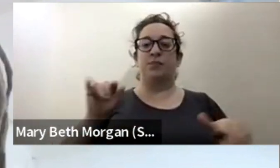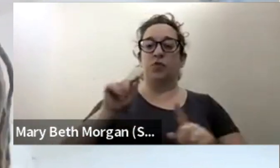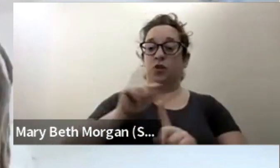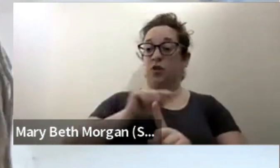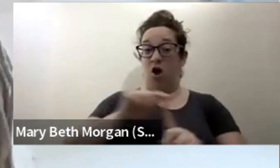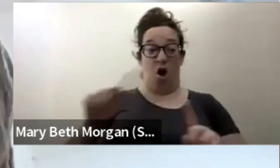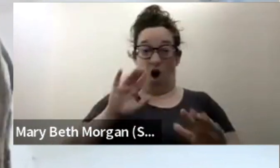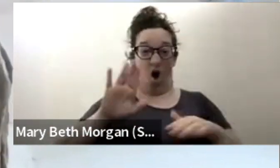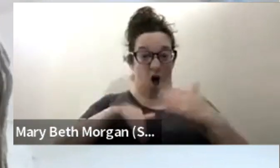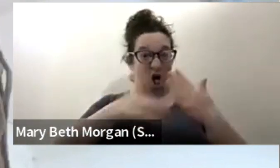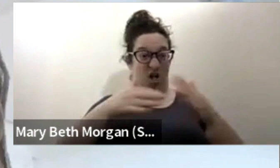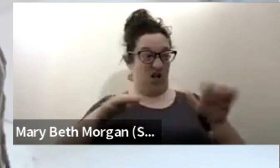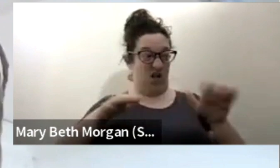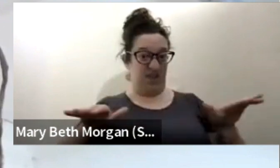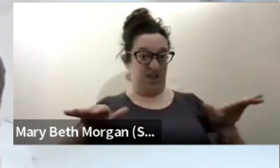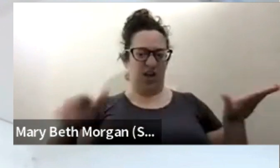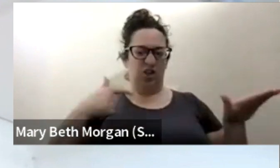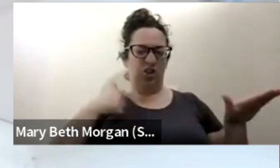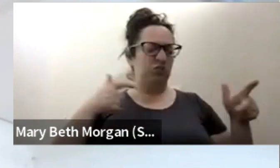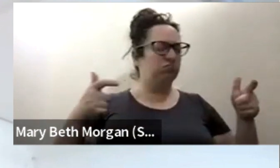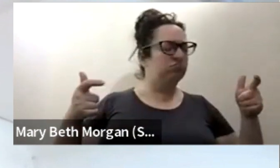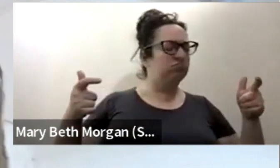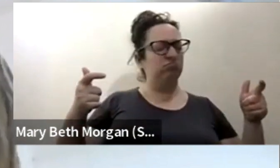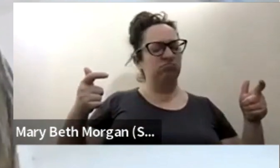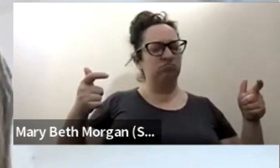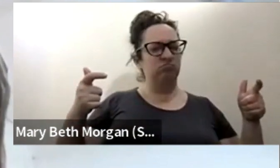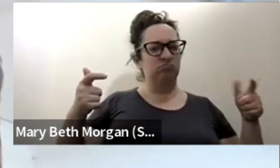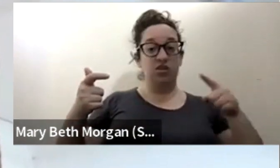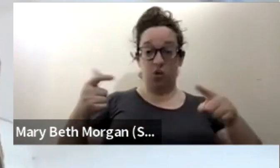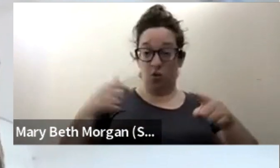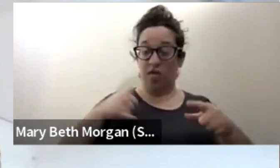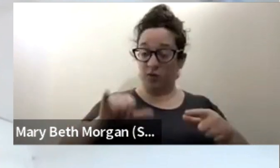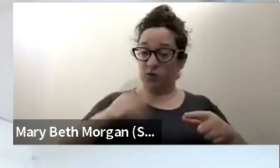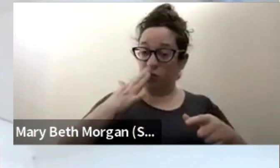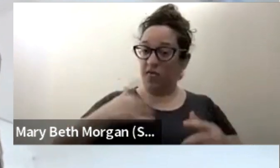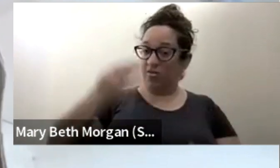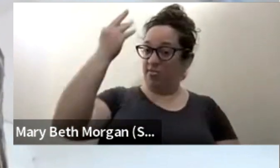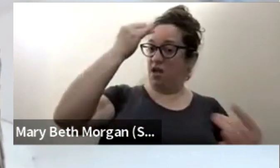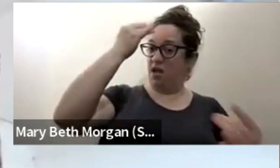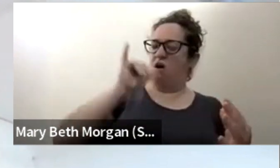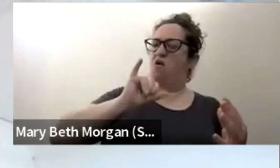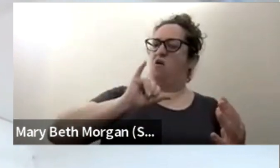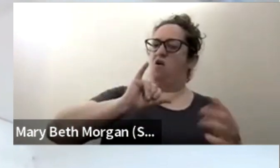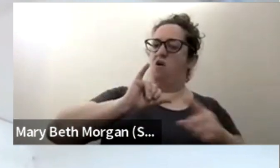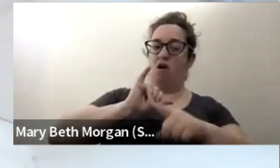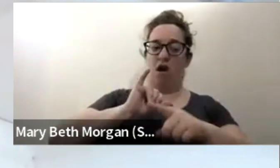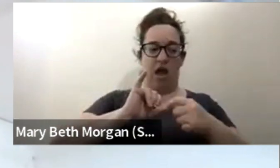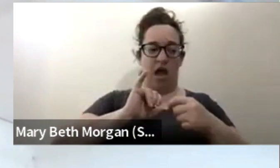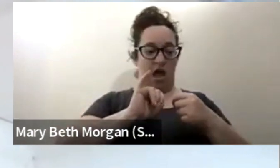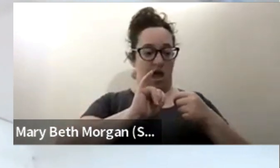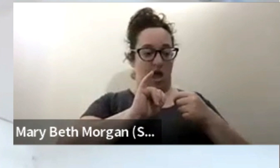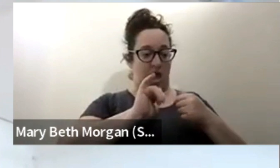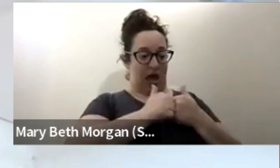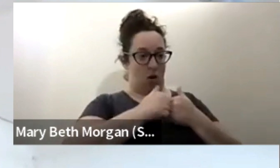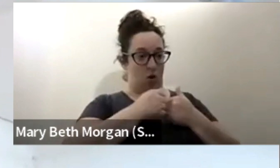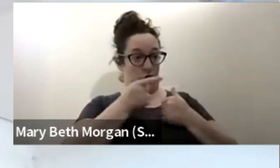fairy, of the fairies, and so that's what you want to think about.